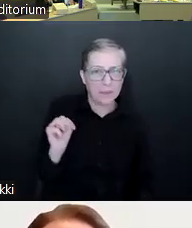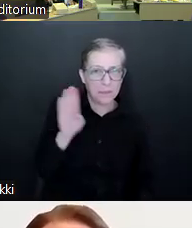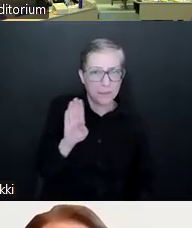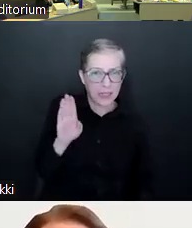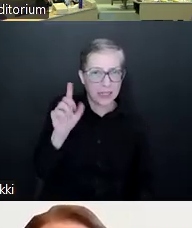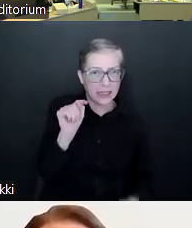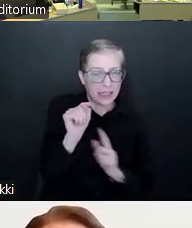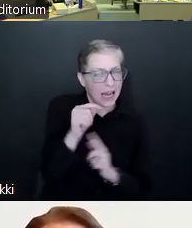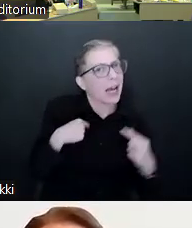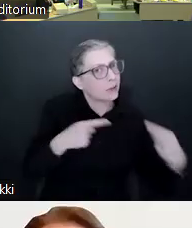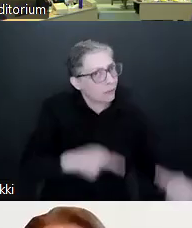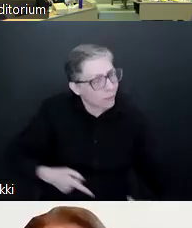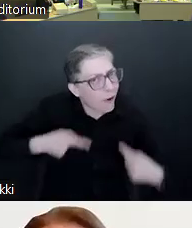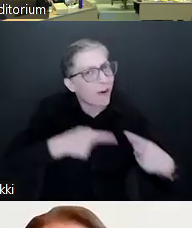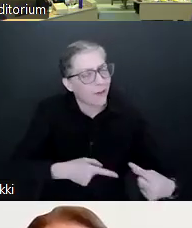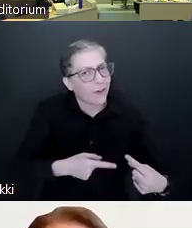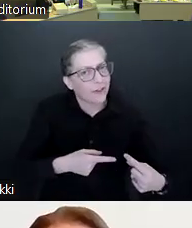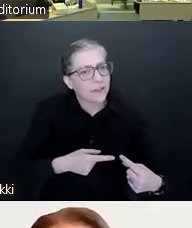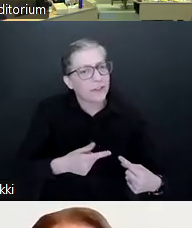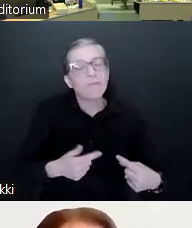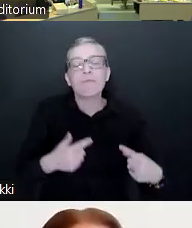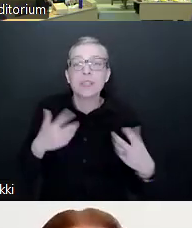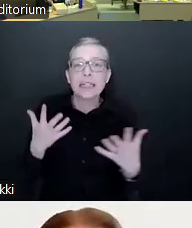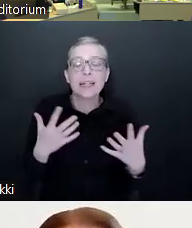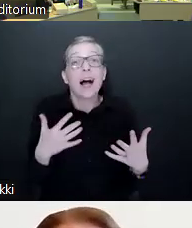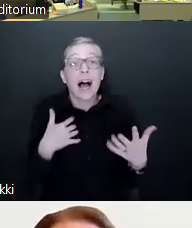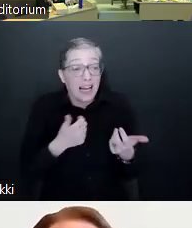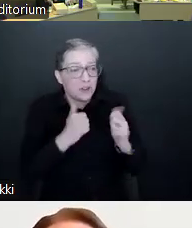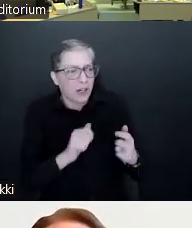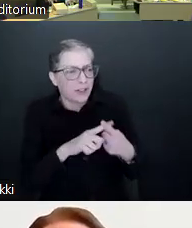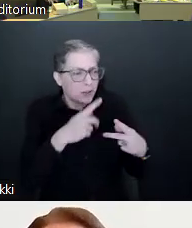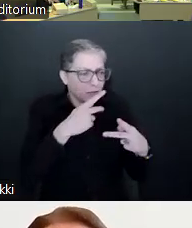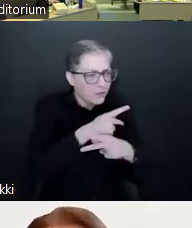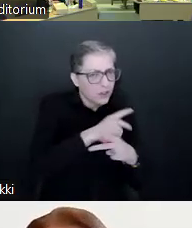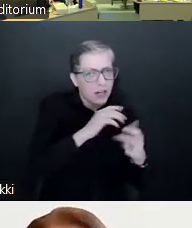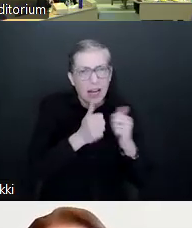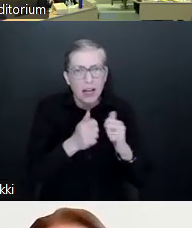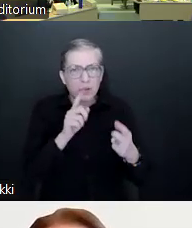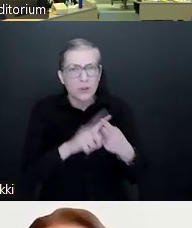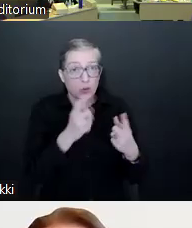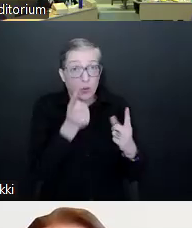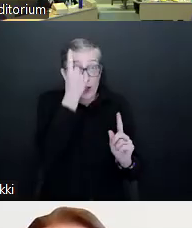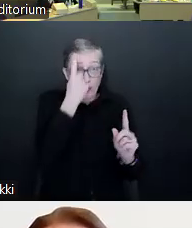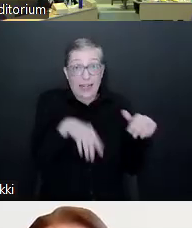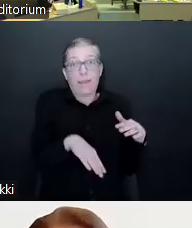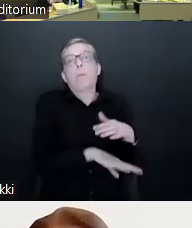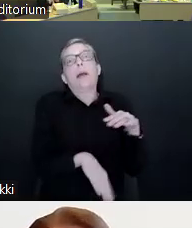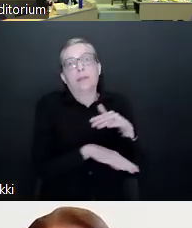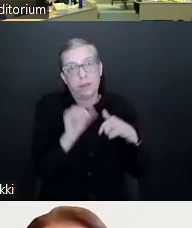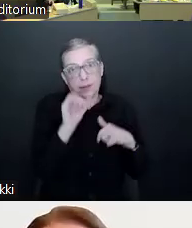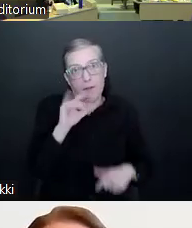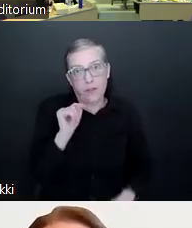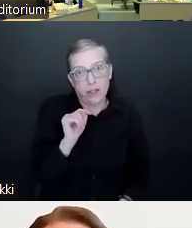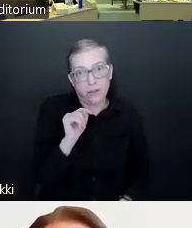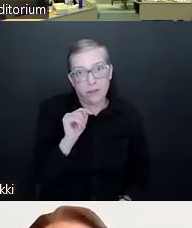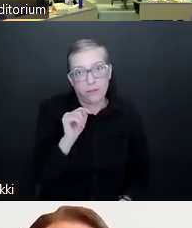of communicating the basics of MBT to people like me, people who come out of a